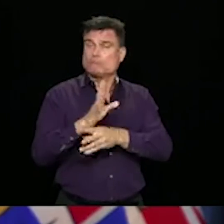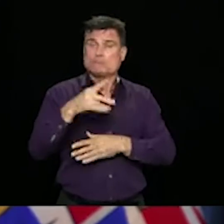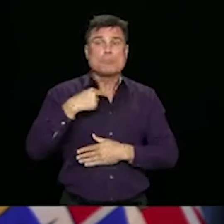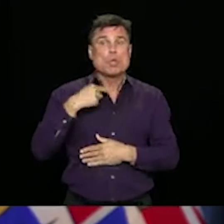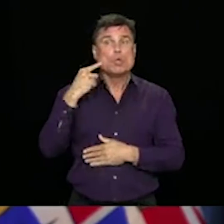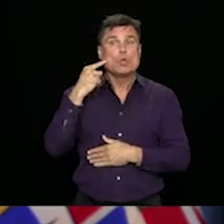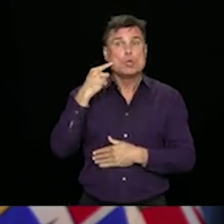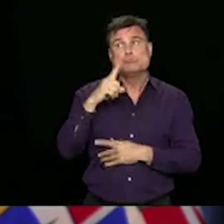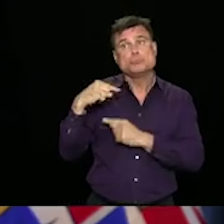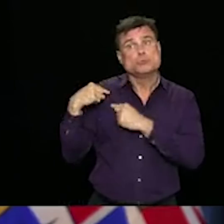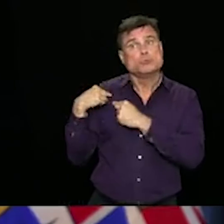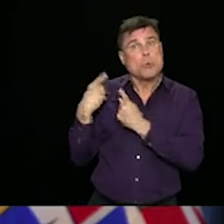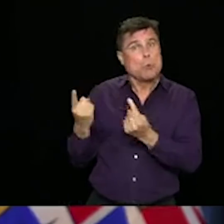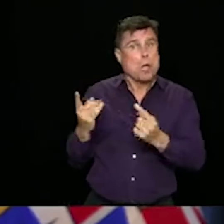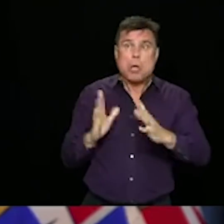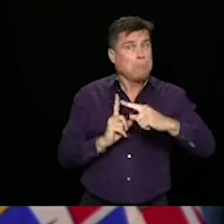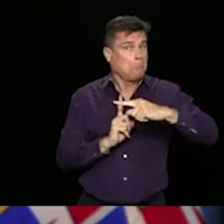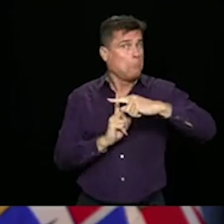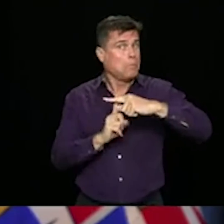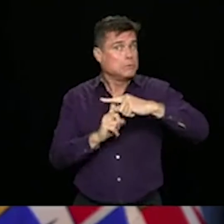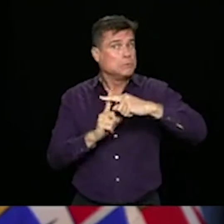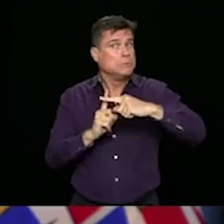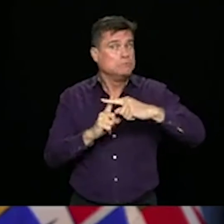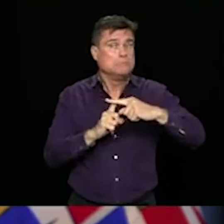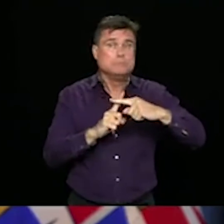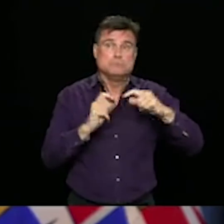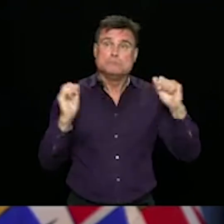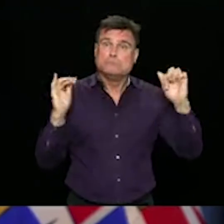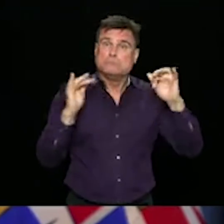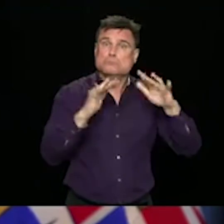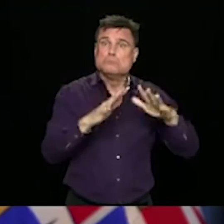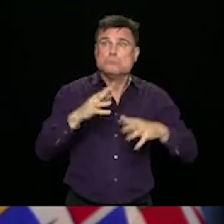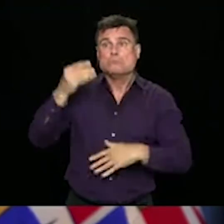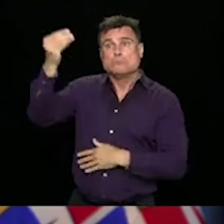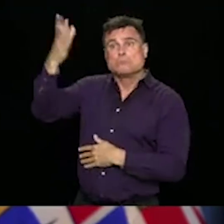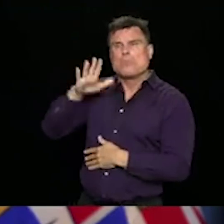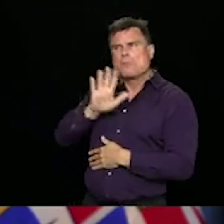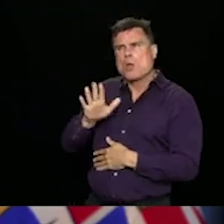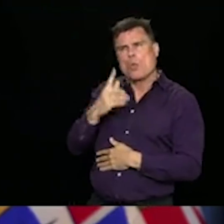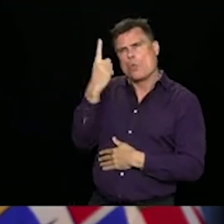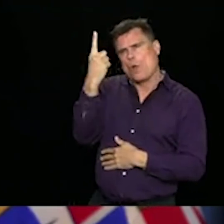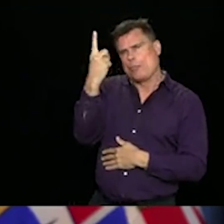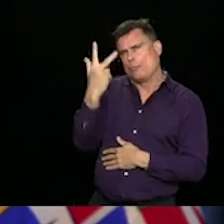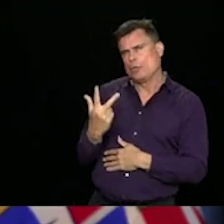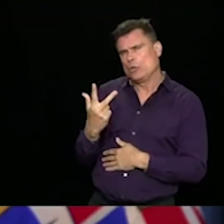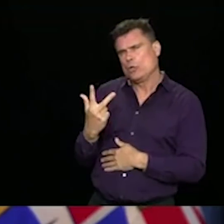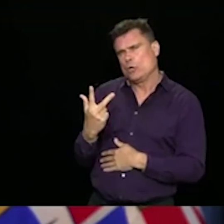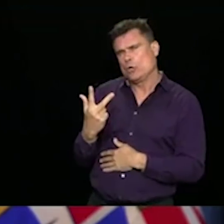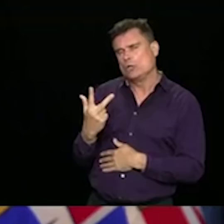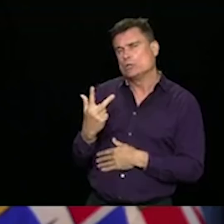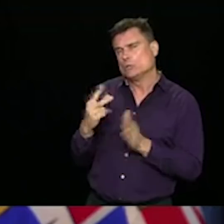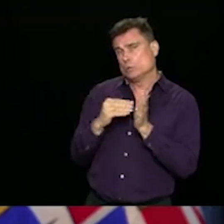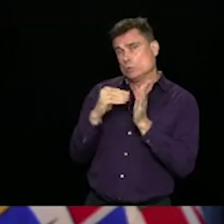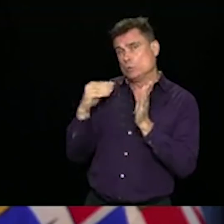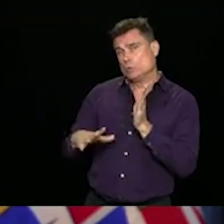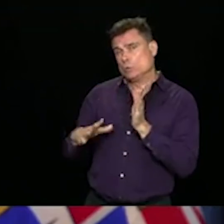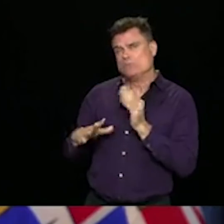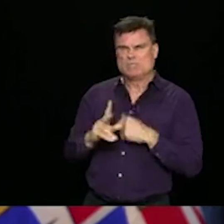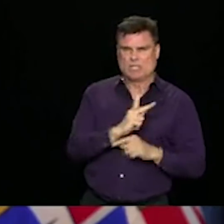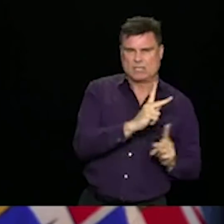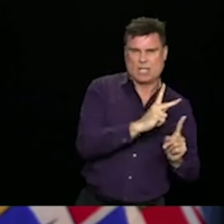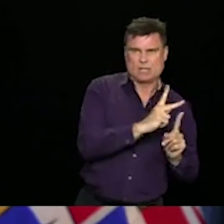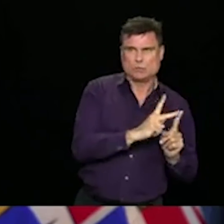many positive things, and I understand about a third of children returned to school this morning in